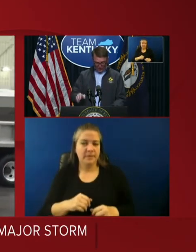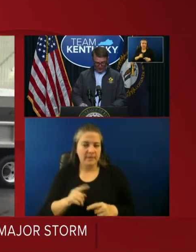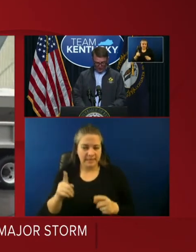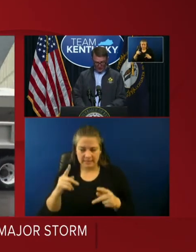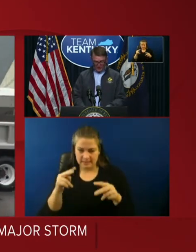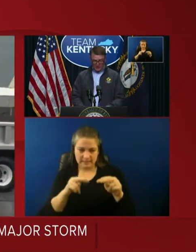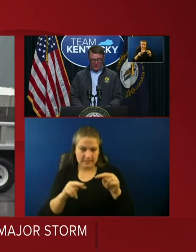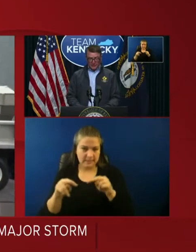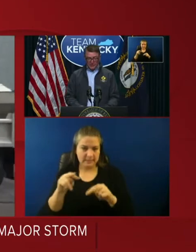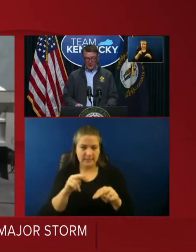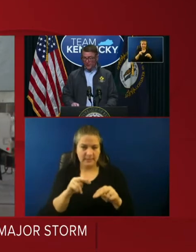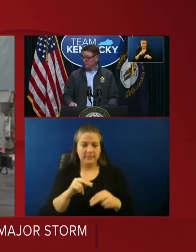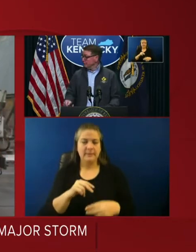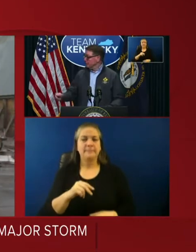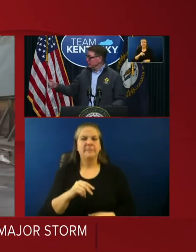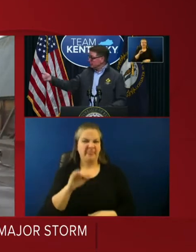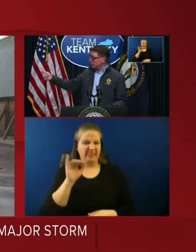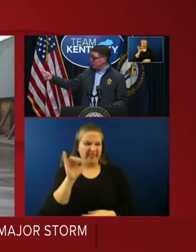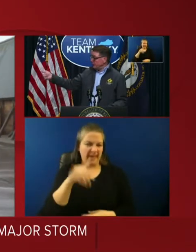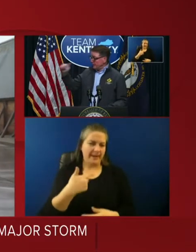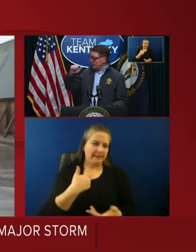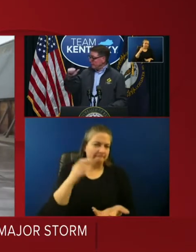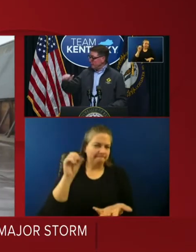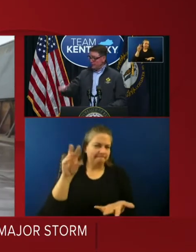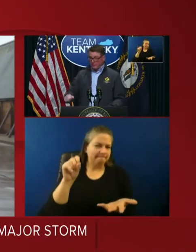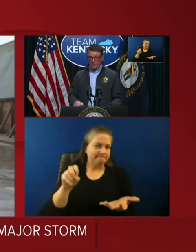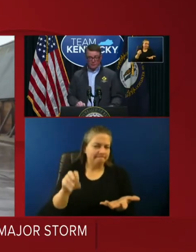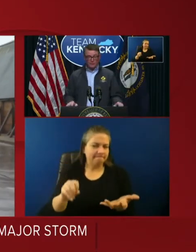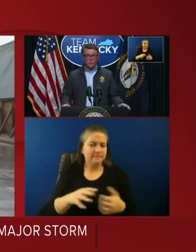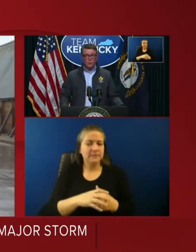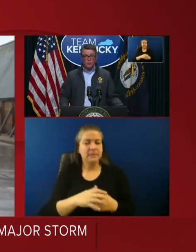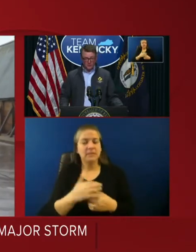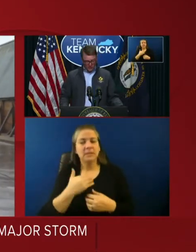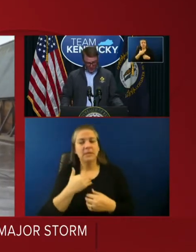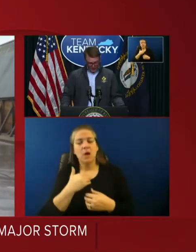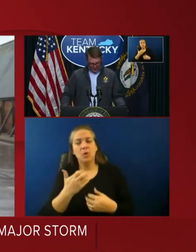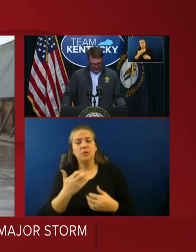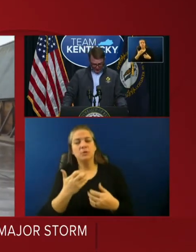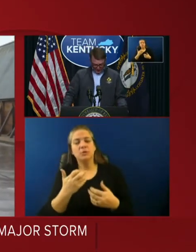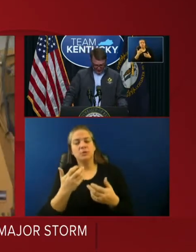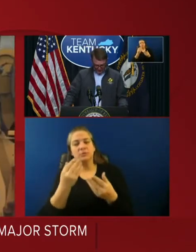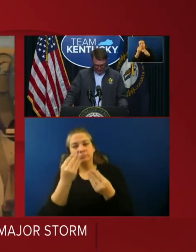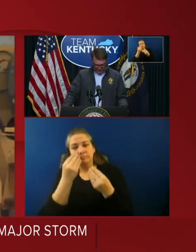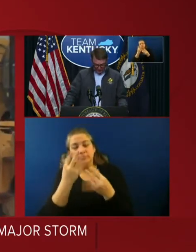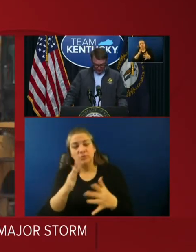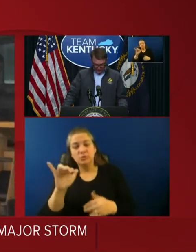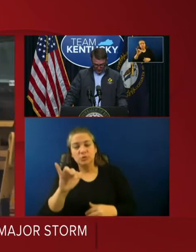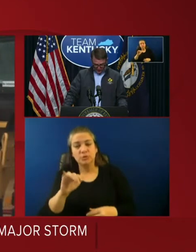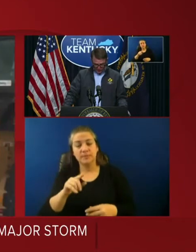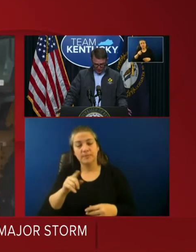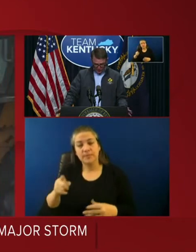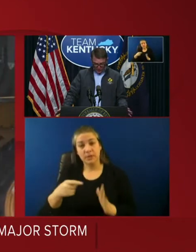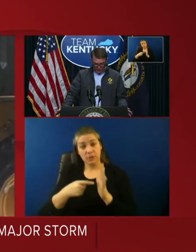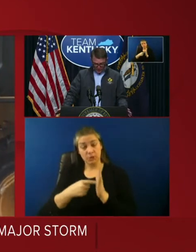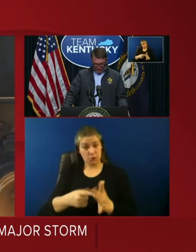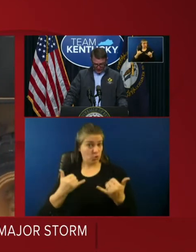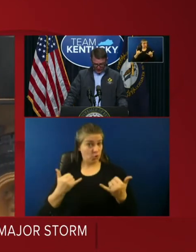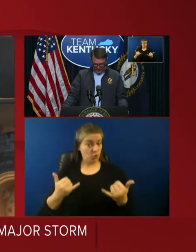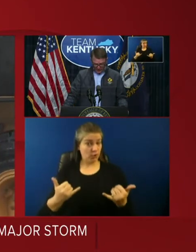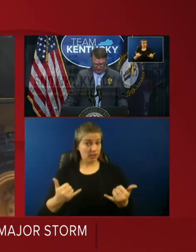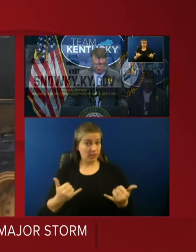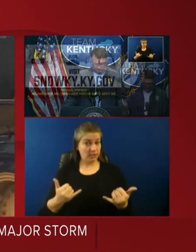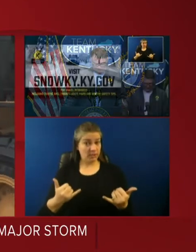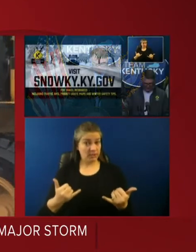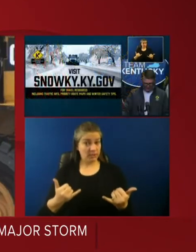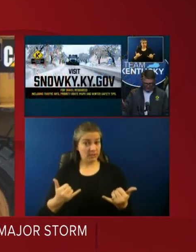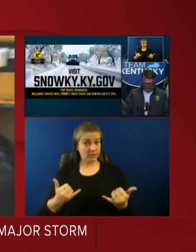Okay, I want to close with this. The screen has it up here, but for current conditions, for current